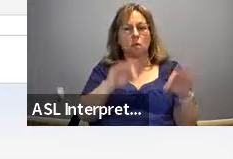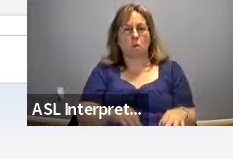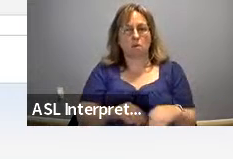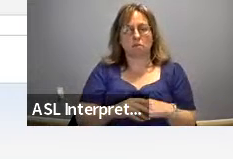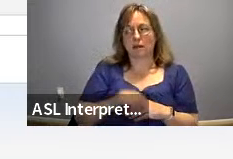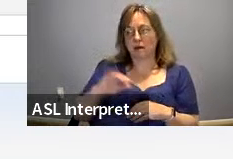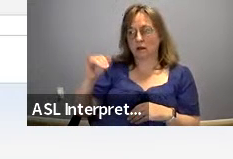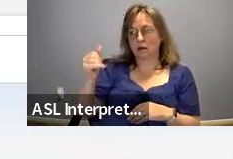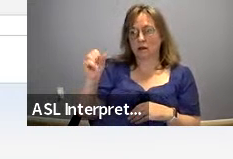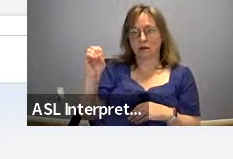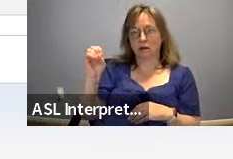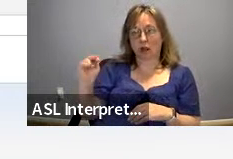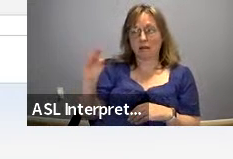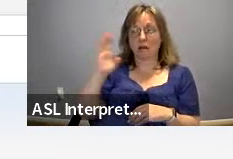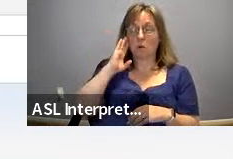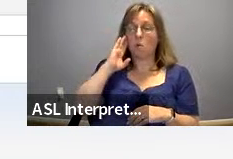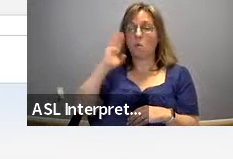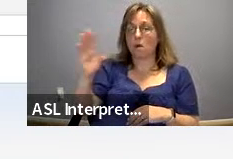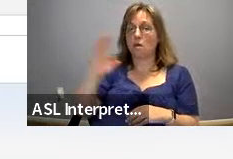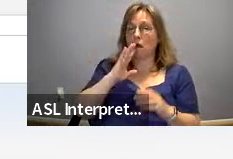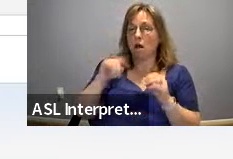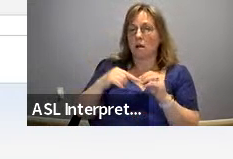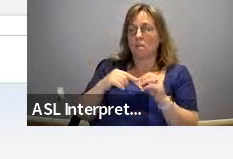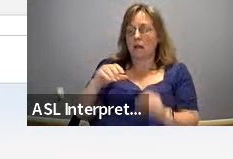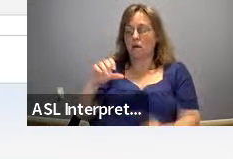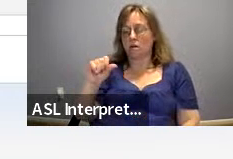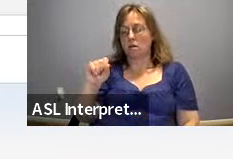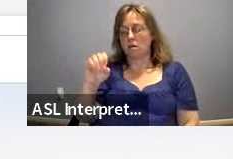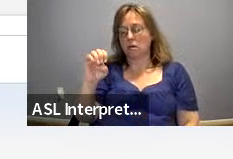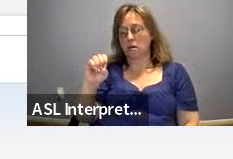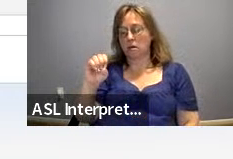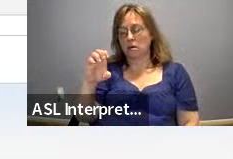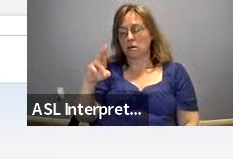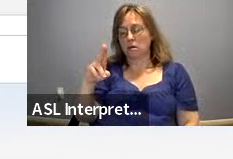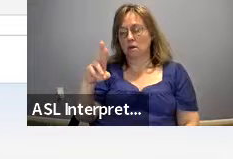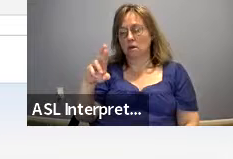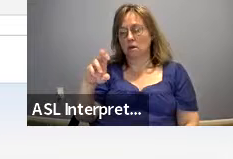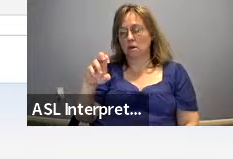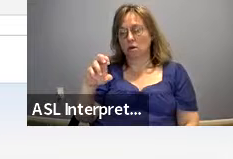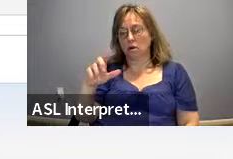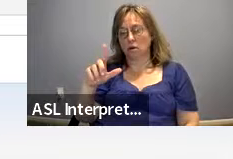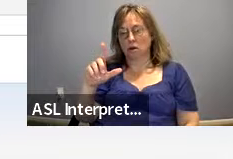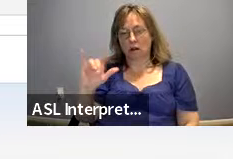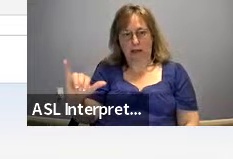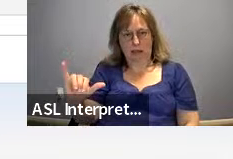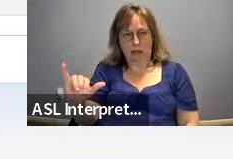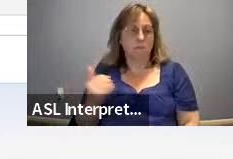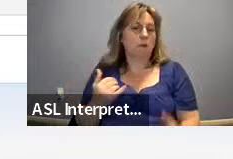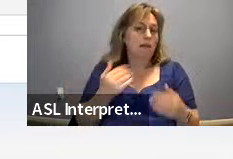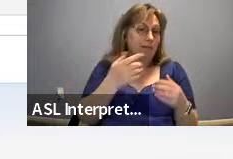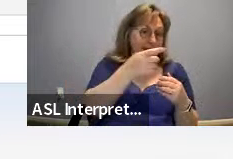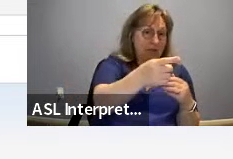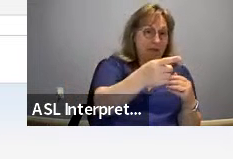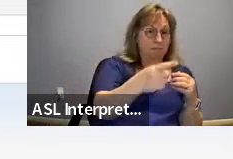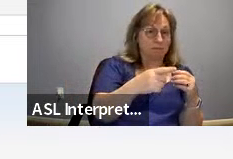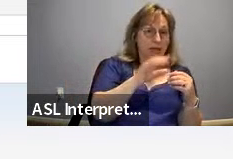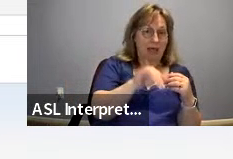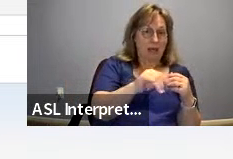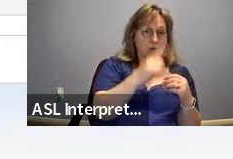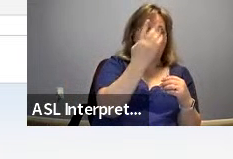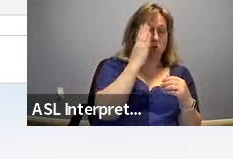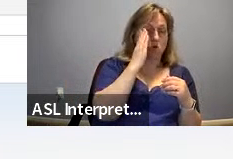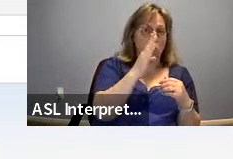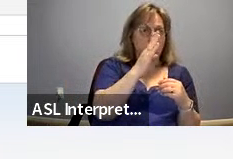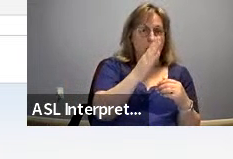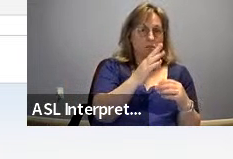present more about Securely in an upcoming segment. But this is where you'd go to go ahead and get registered, set